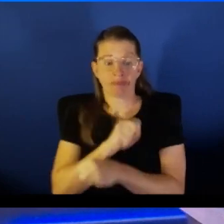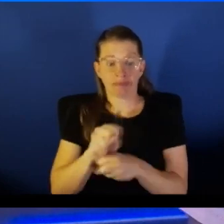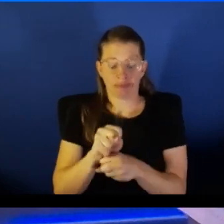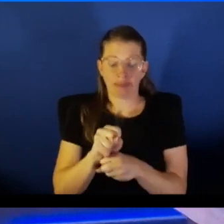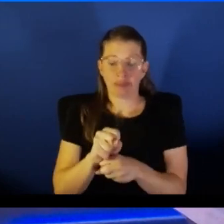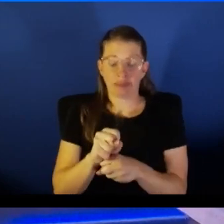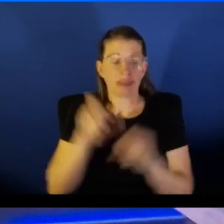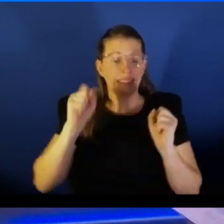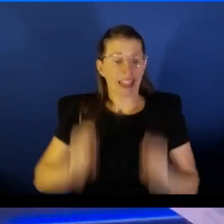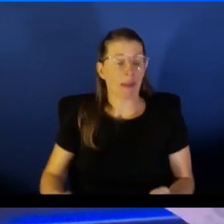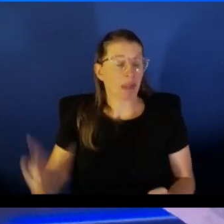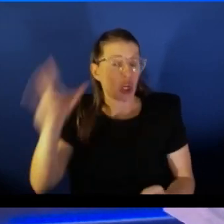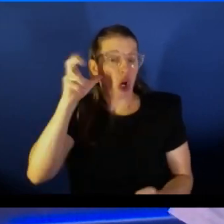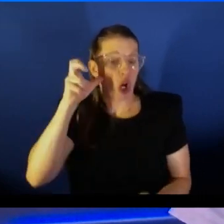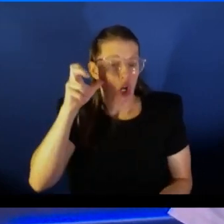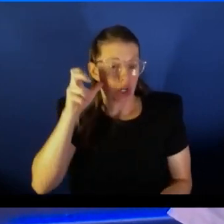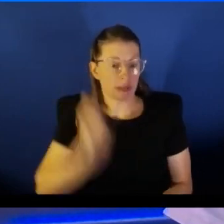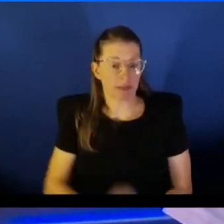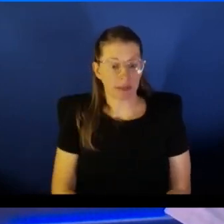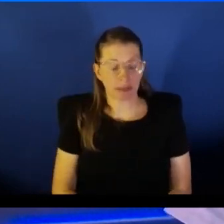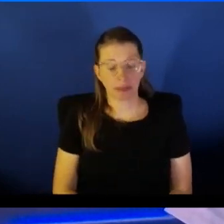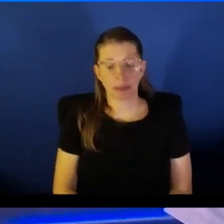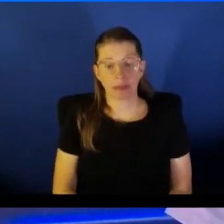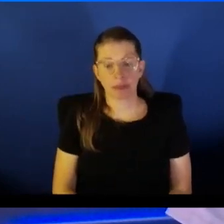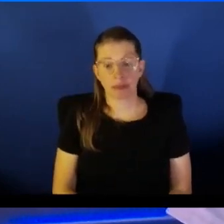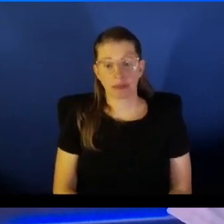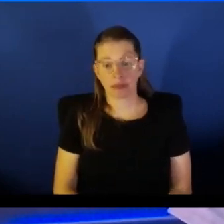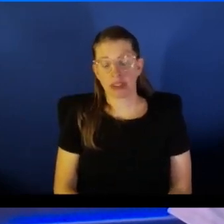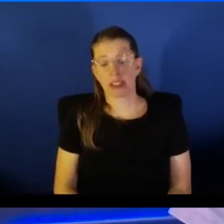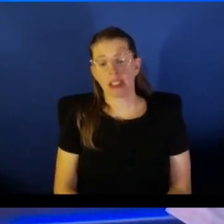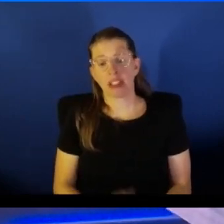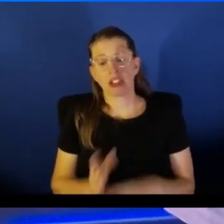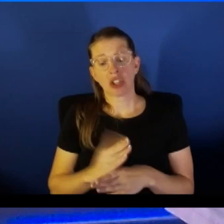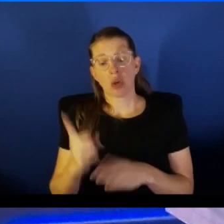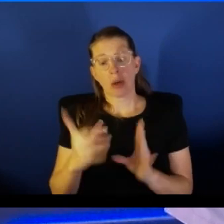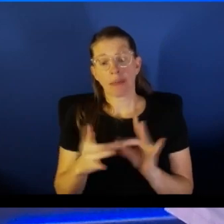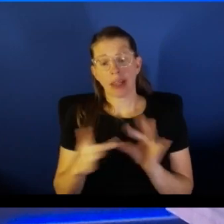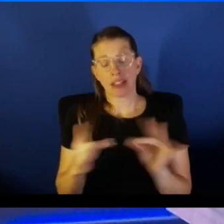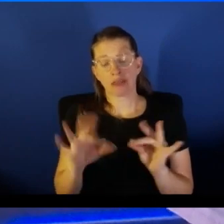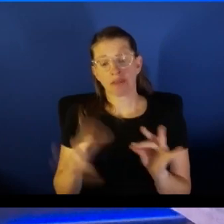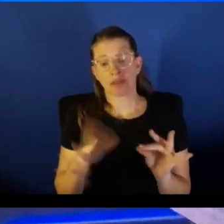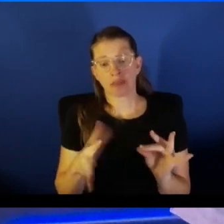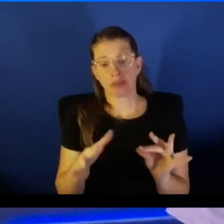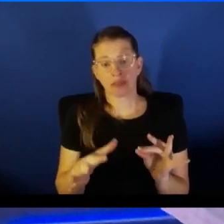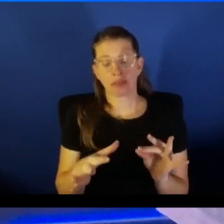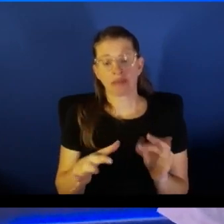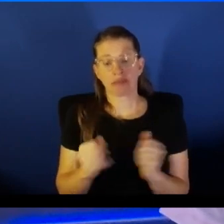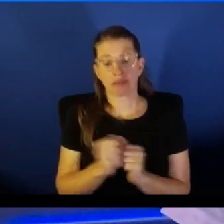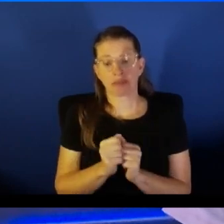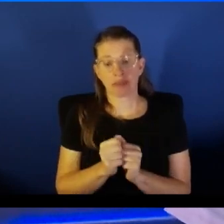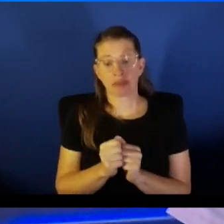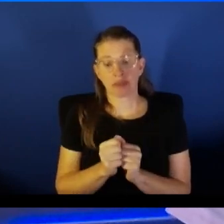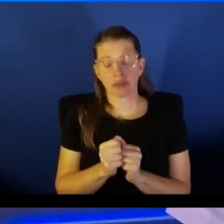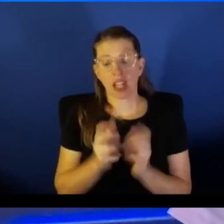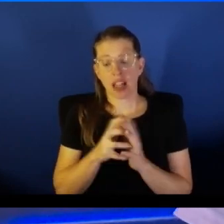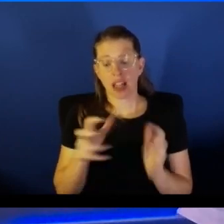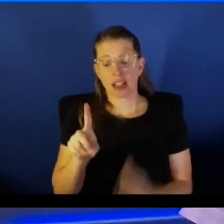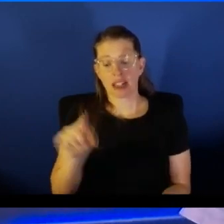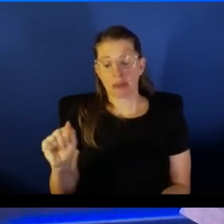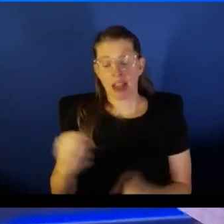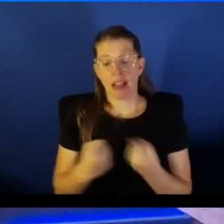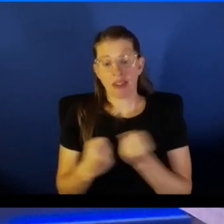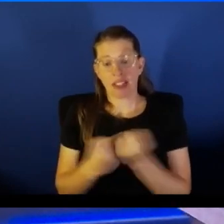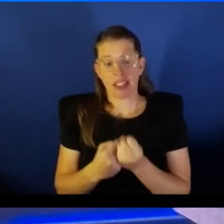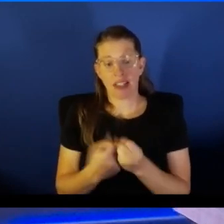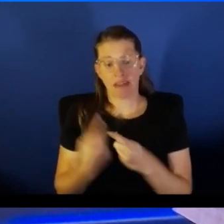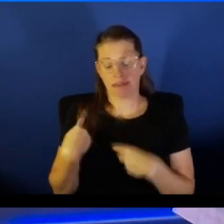And I want to share one message that is the kind of the spirit of a lot of the disability advocacy in the last